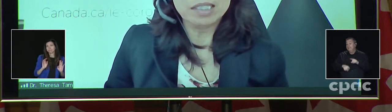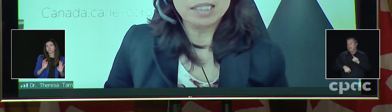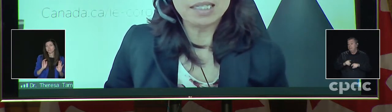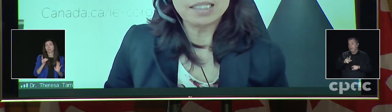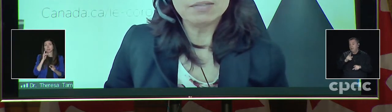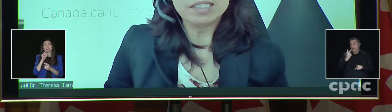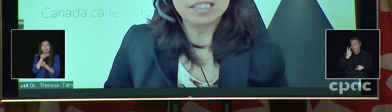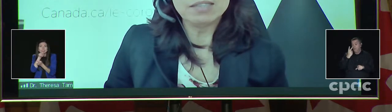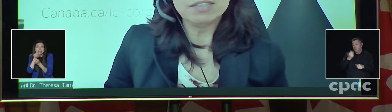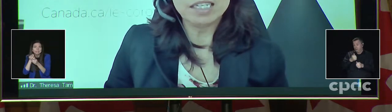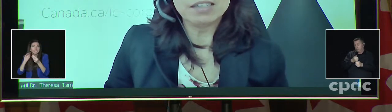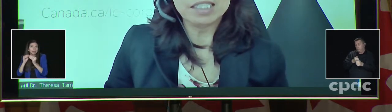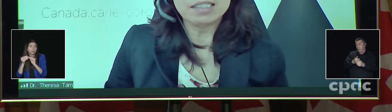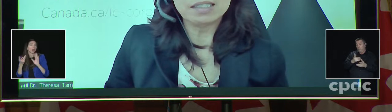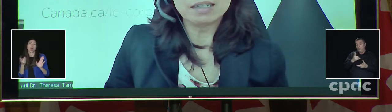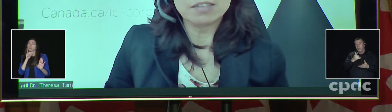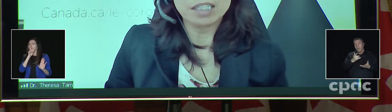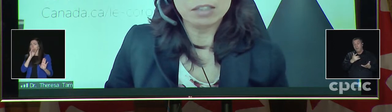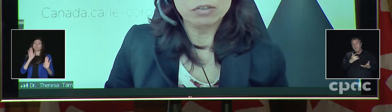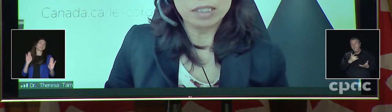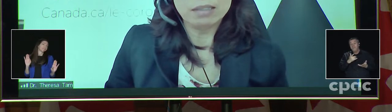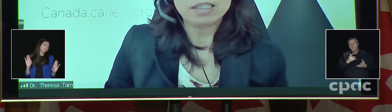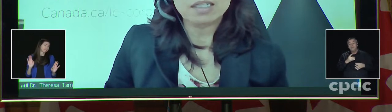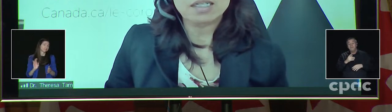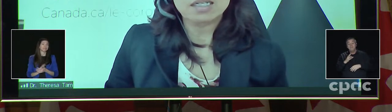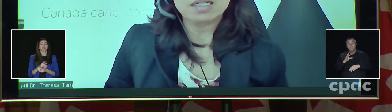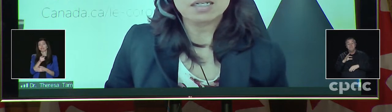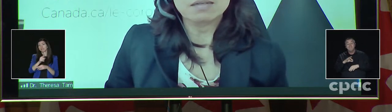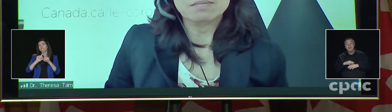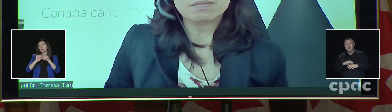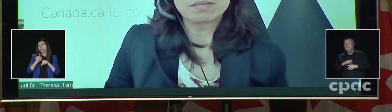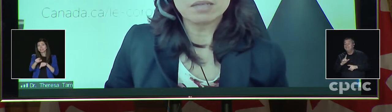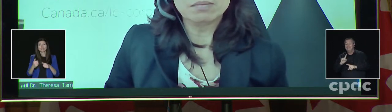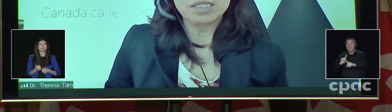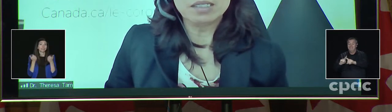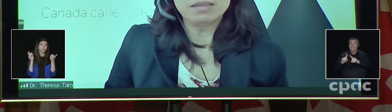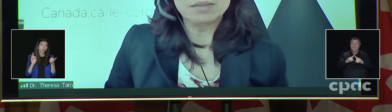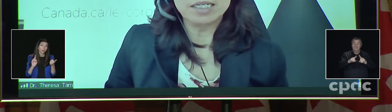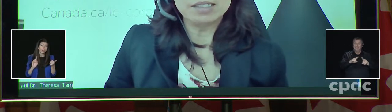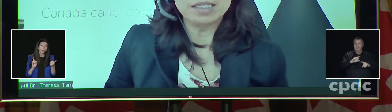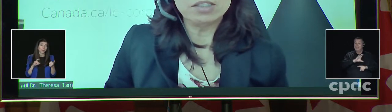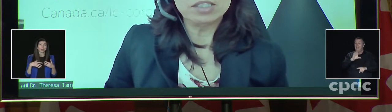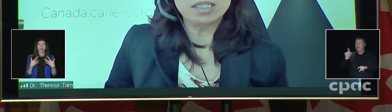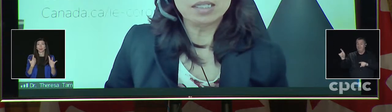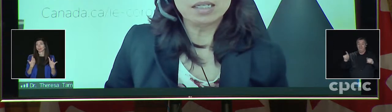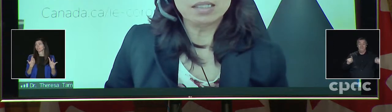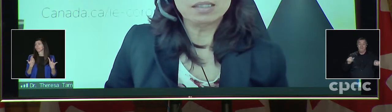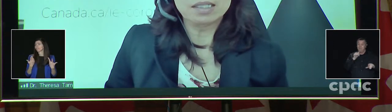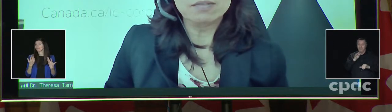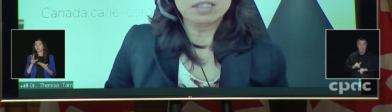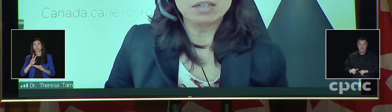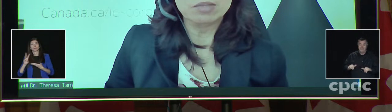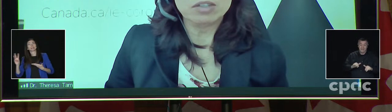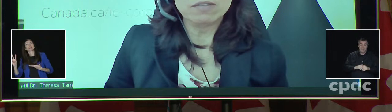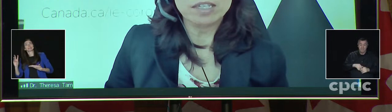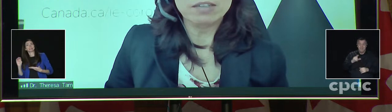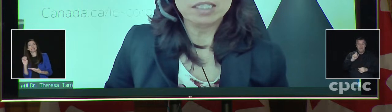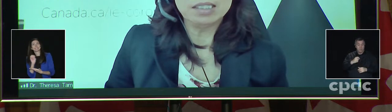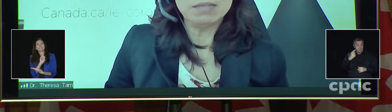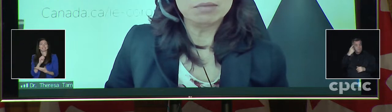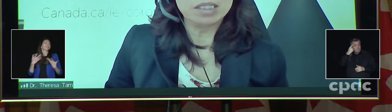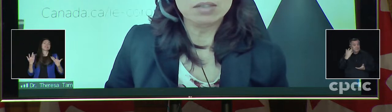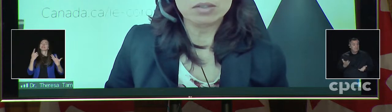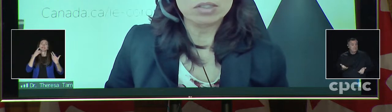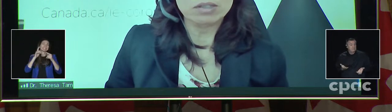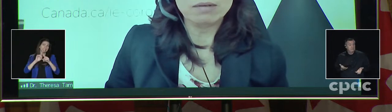of disease activity in different areas of the country. But I just think that given the Omicron